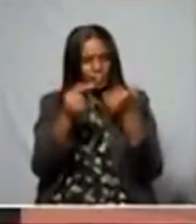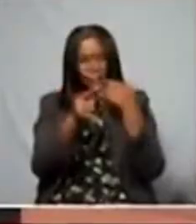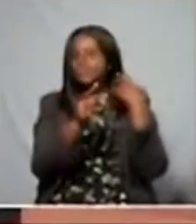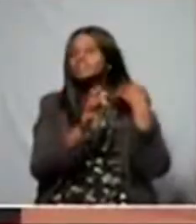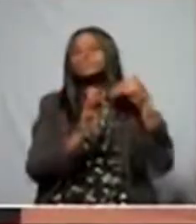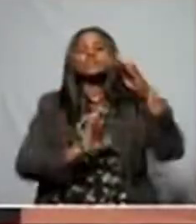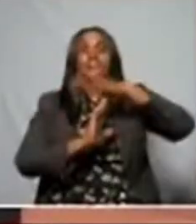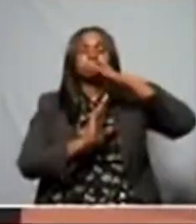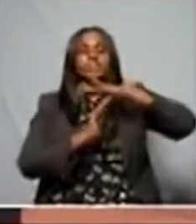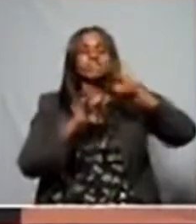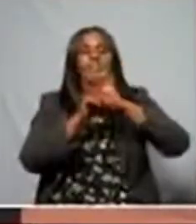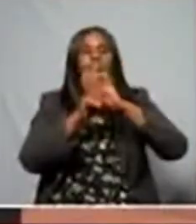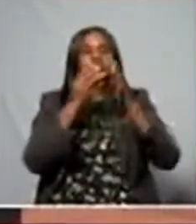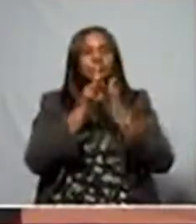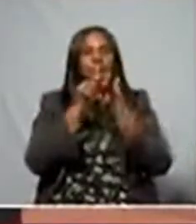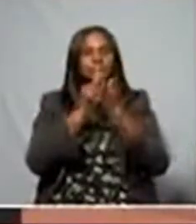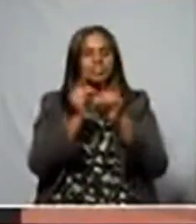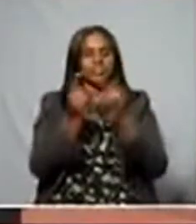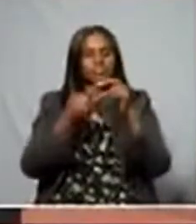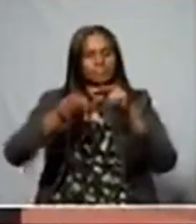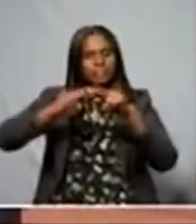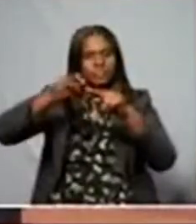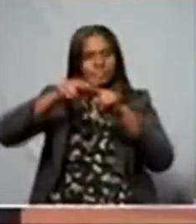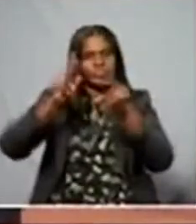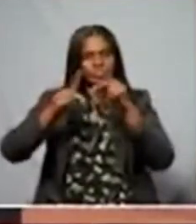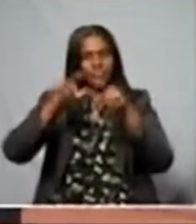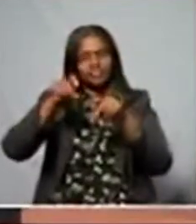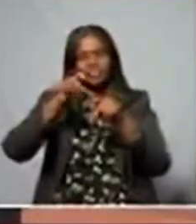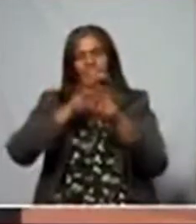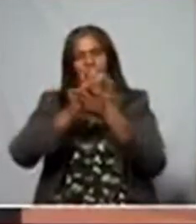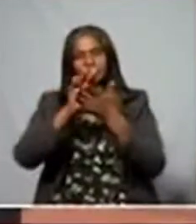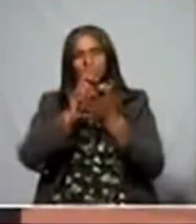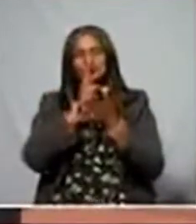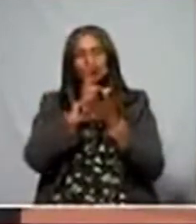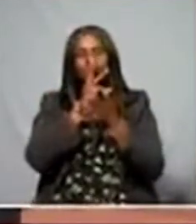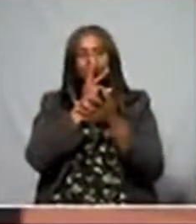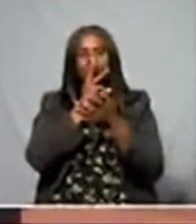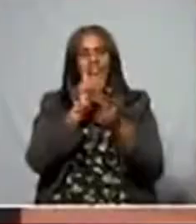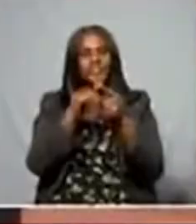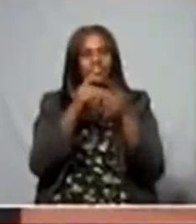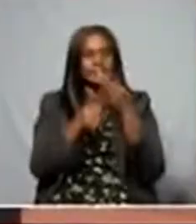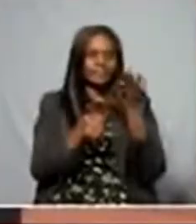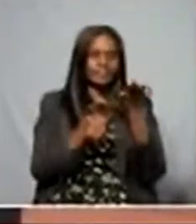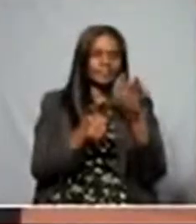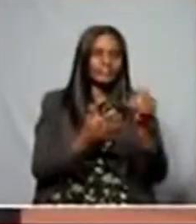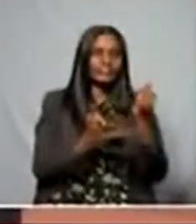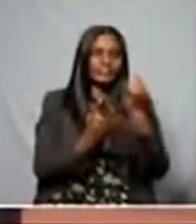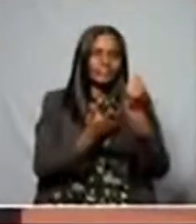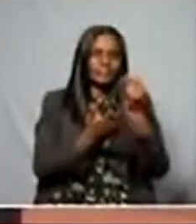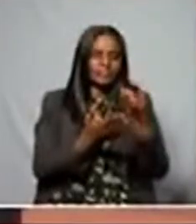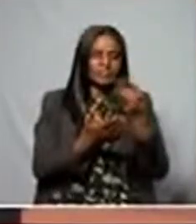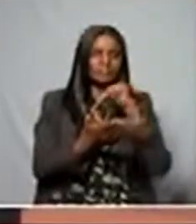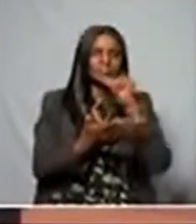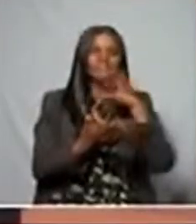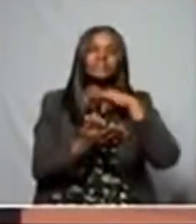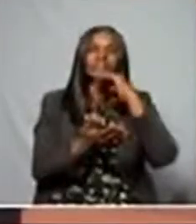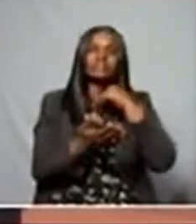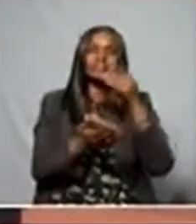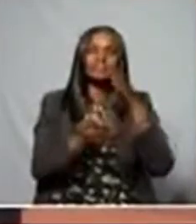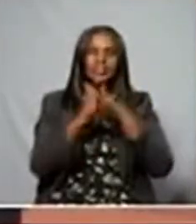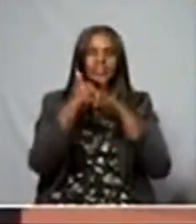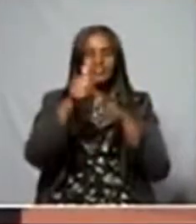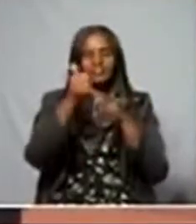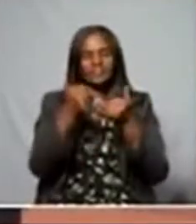limitations in the funding, the population is increasing, people need the clean water and sanitation, but obviously the budget allocation may not be sufficient. So how do